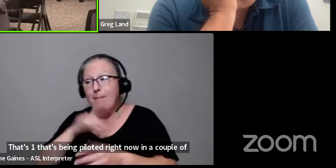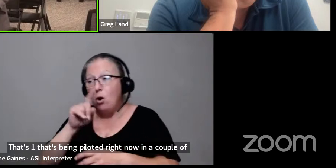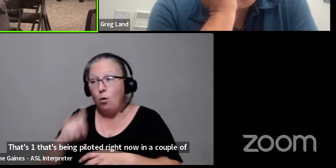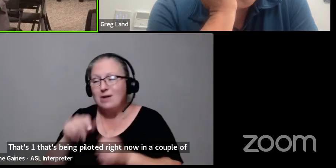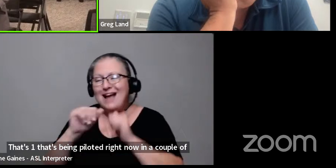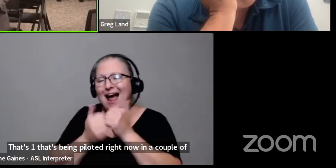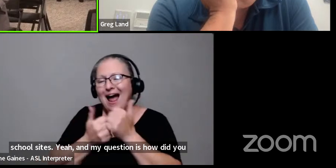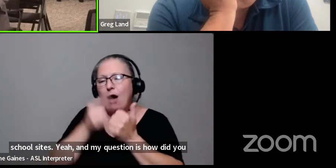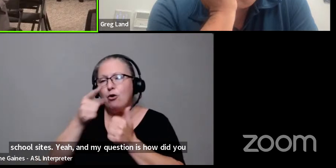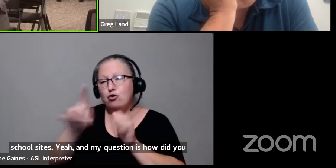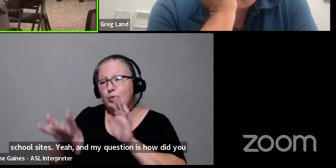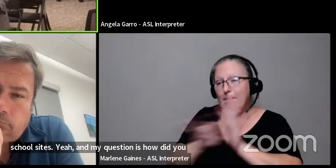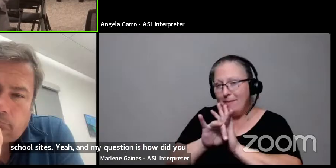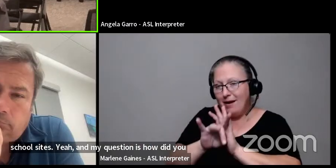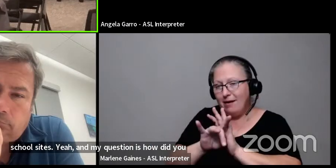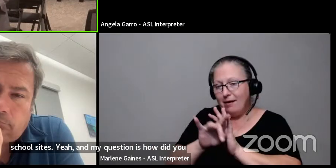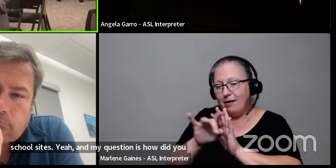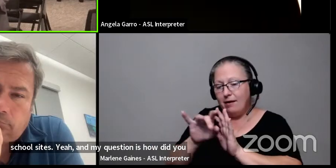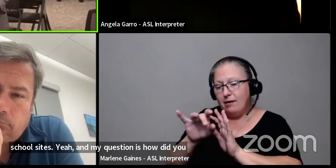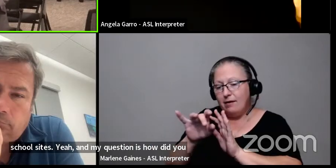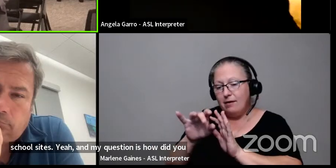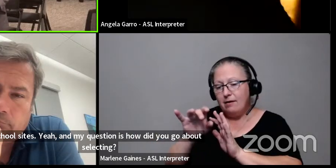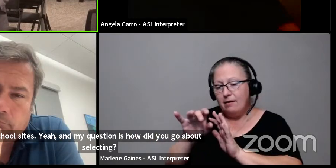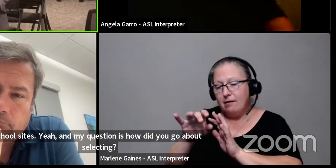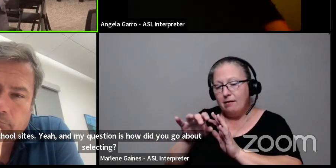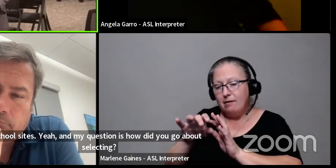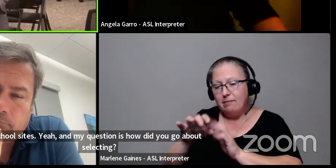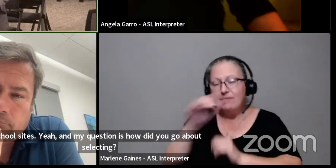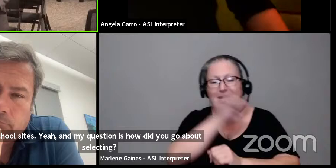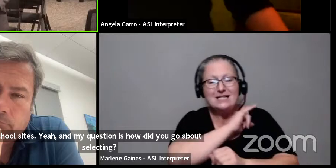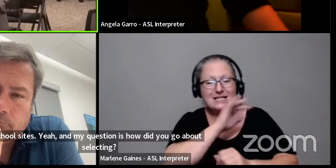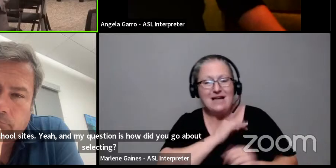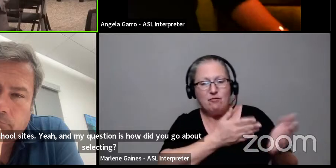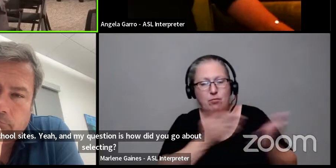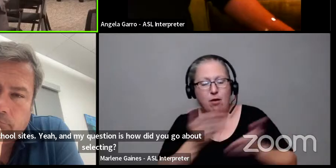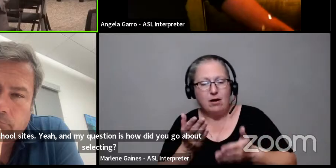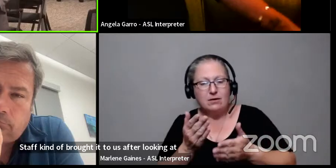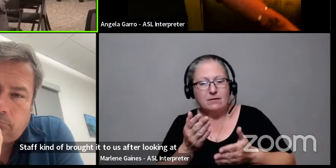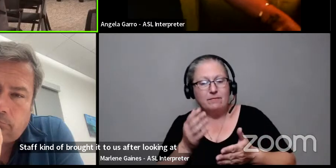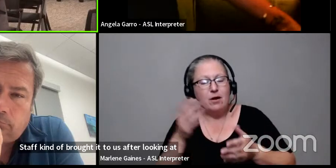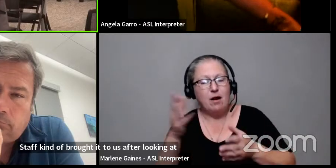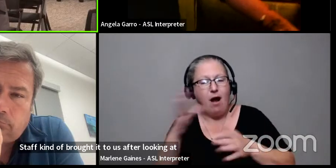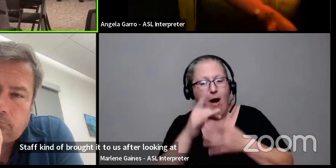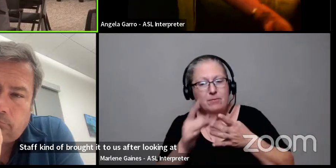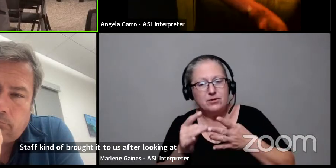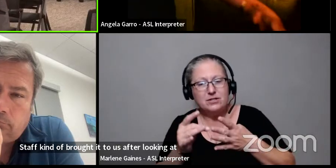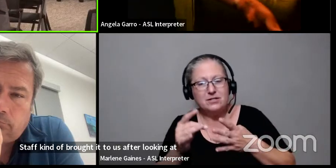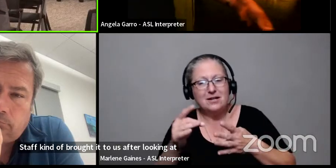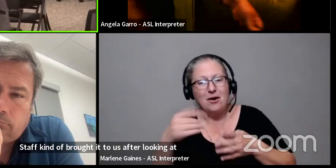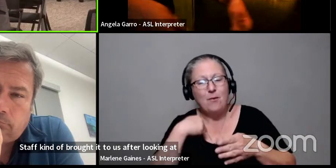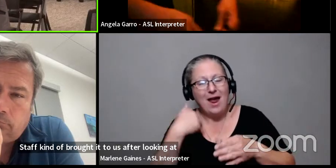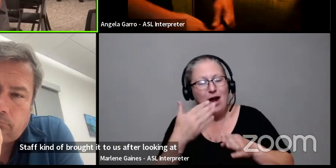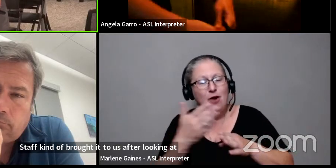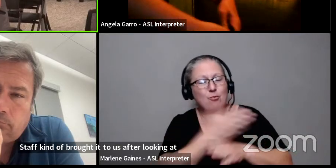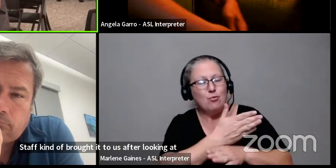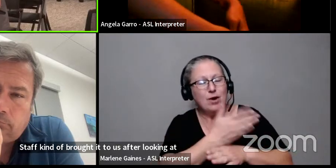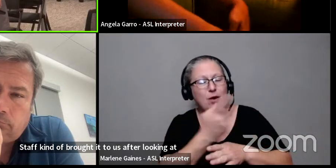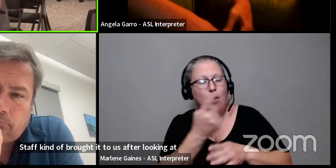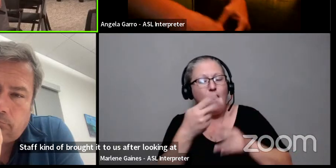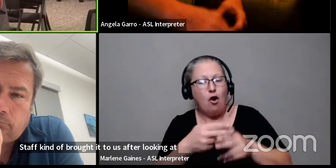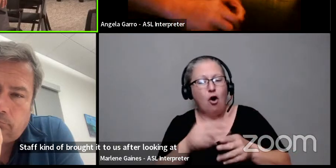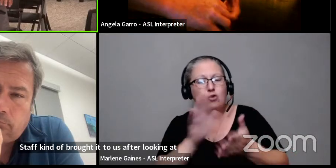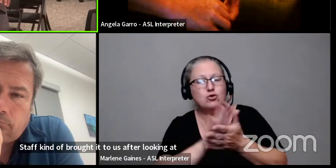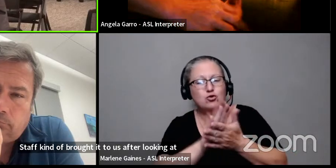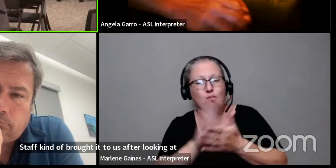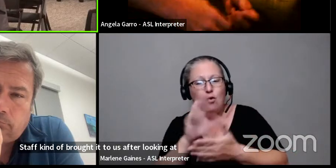did you go about selecting? Staff kind of brought it to us after looking at different options that were out there. We'd had a pre-existing one called School Connect that we've been